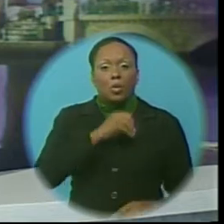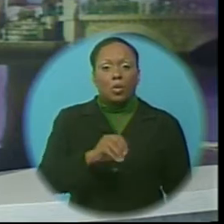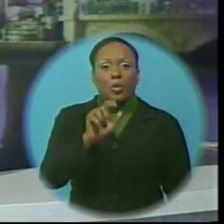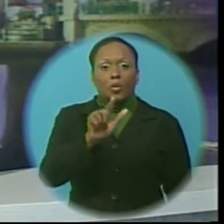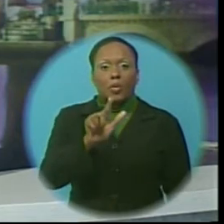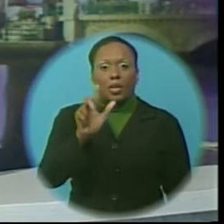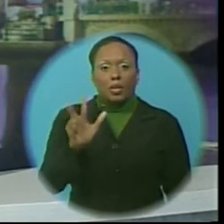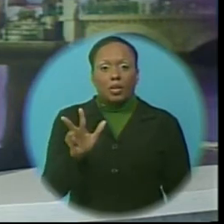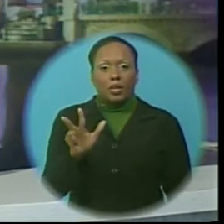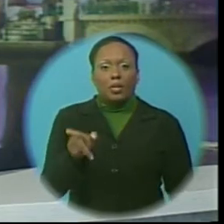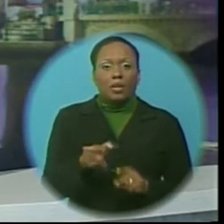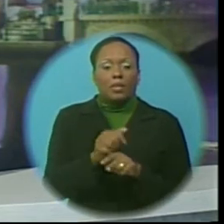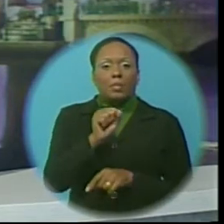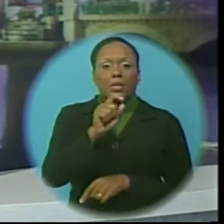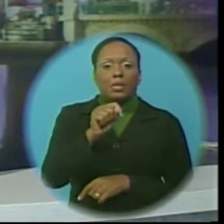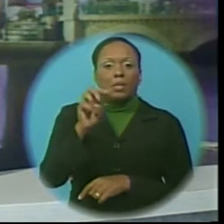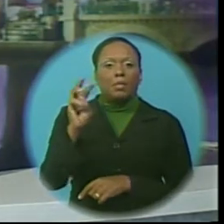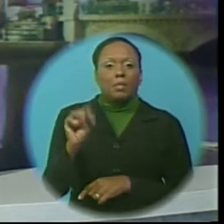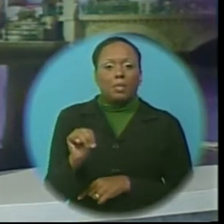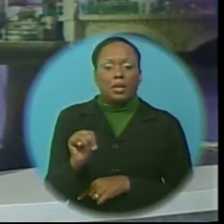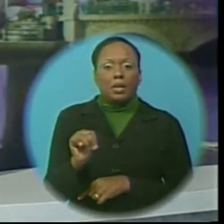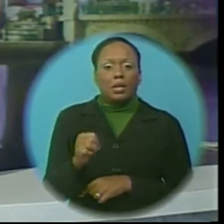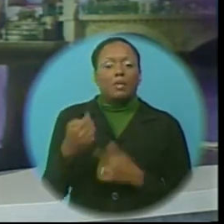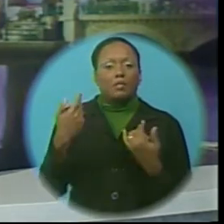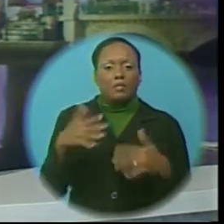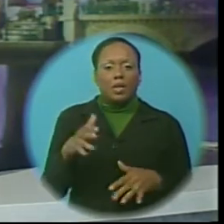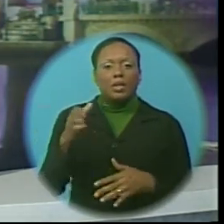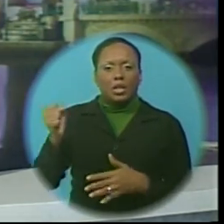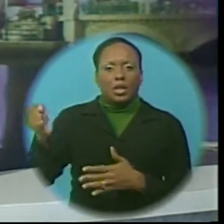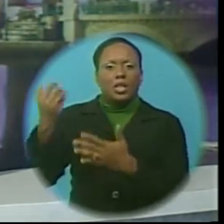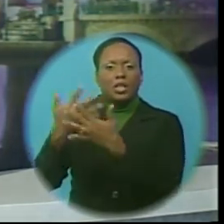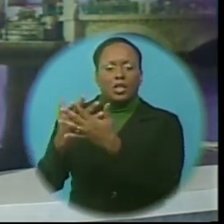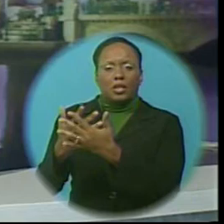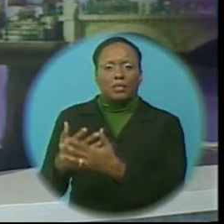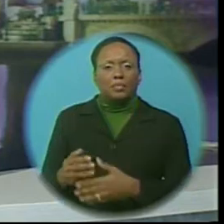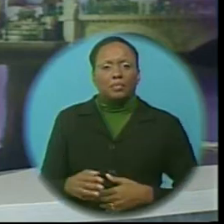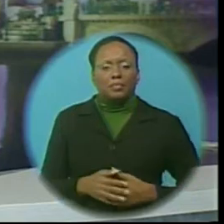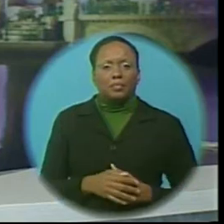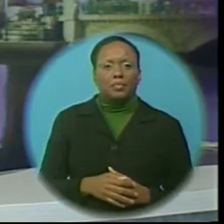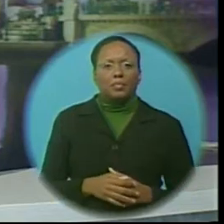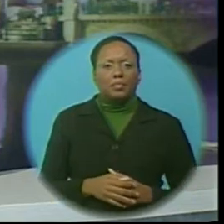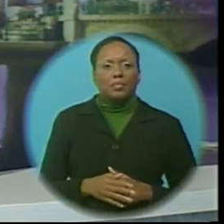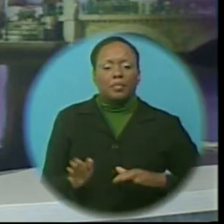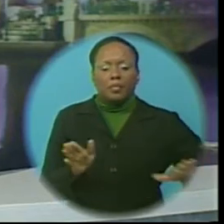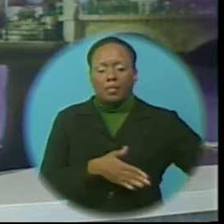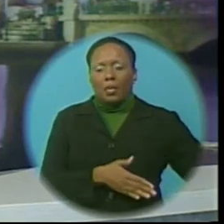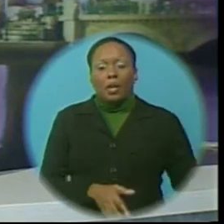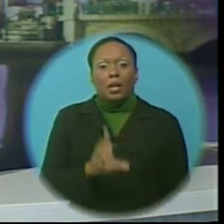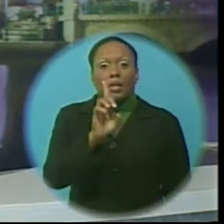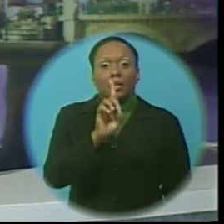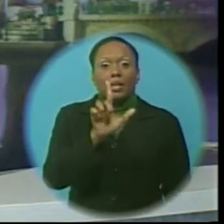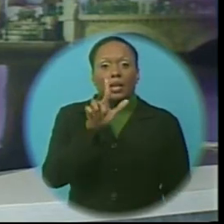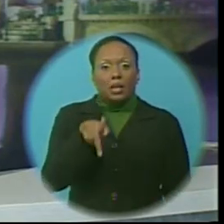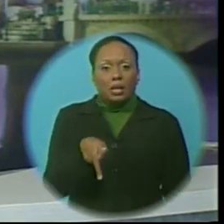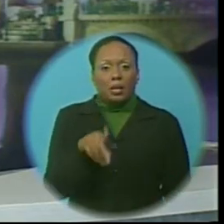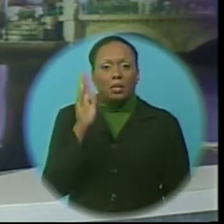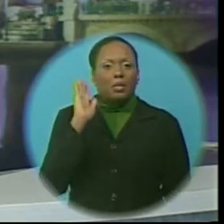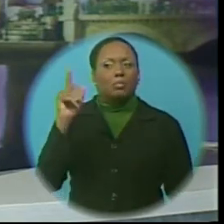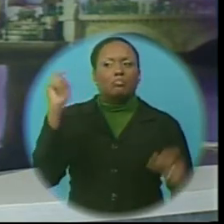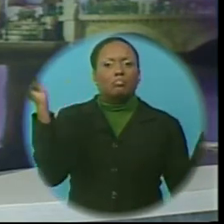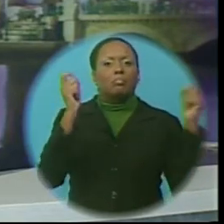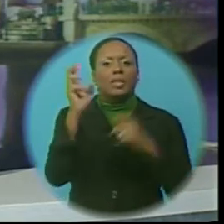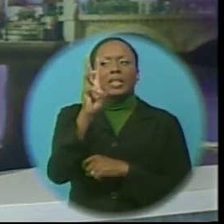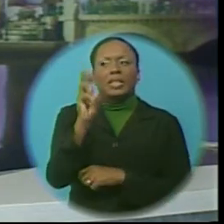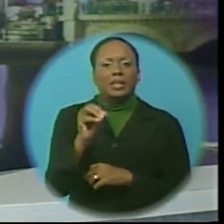Mears Land, Richmond, St. Michael, is currently on remand. In other news now, the ruling Democratic Labour Party